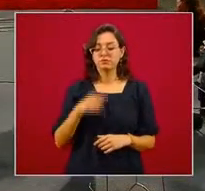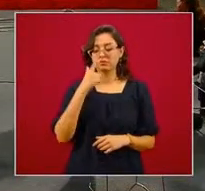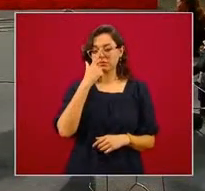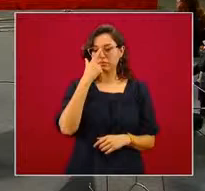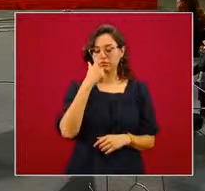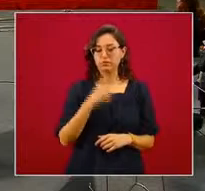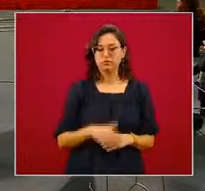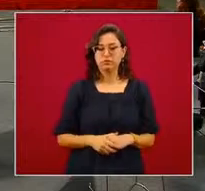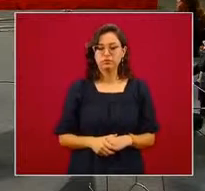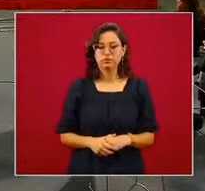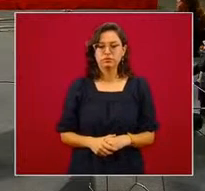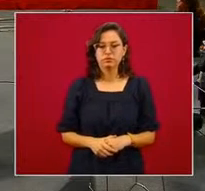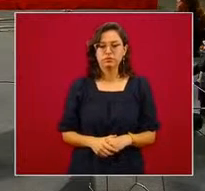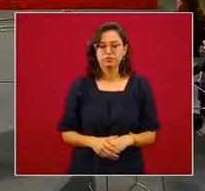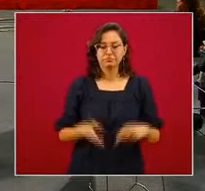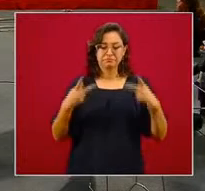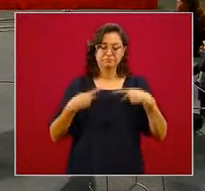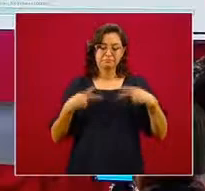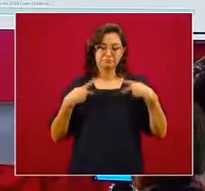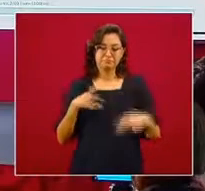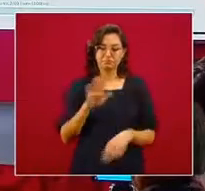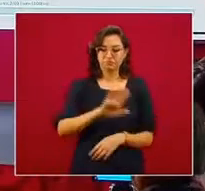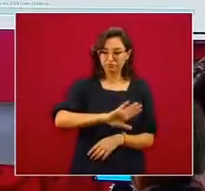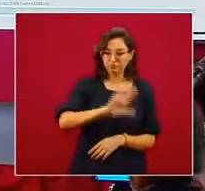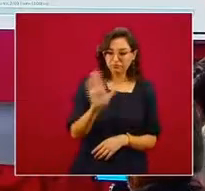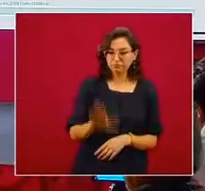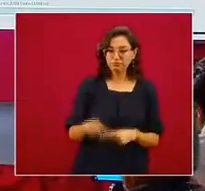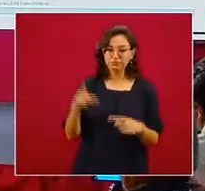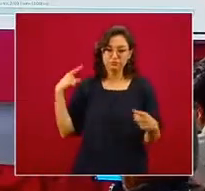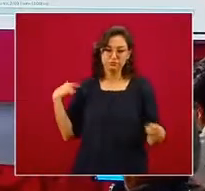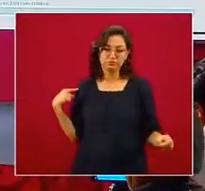Here's the distribution of deaths